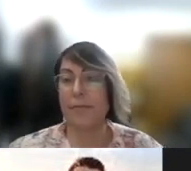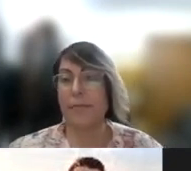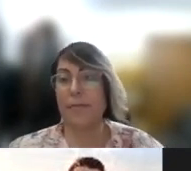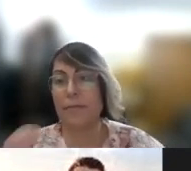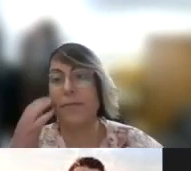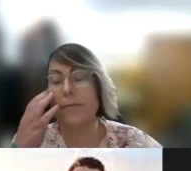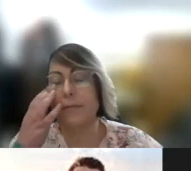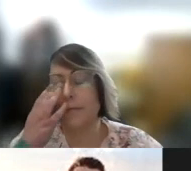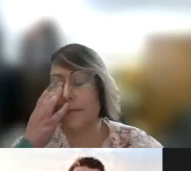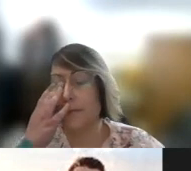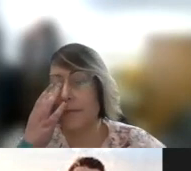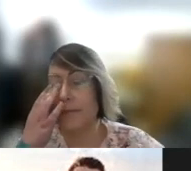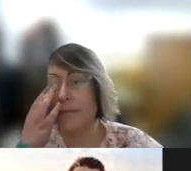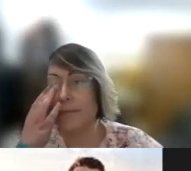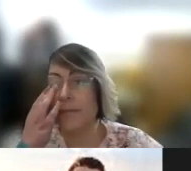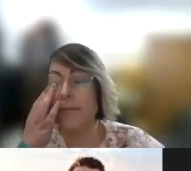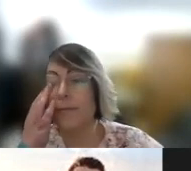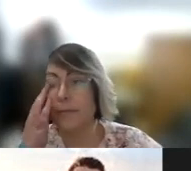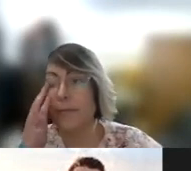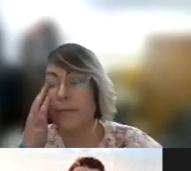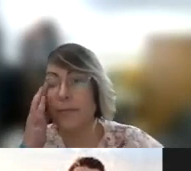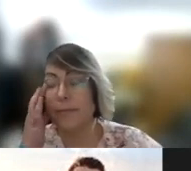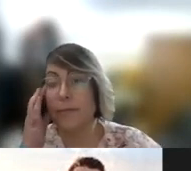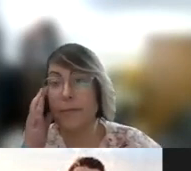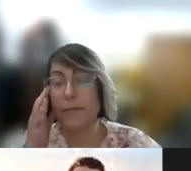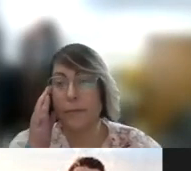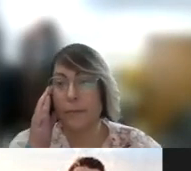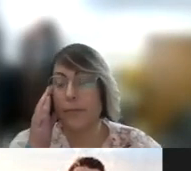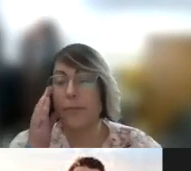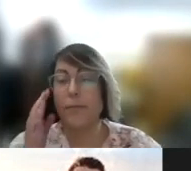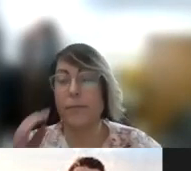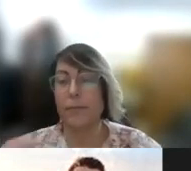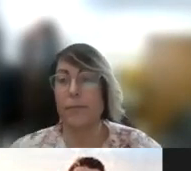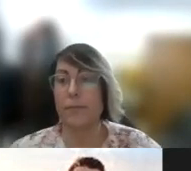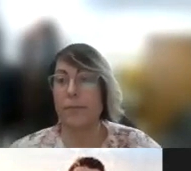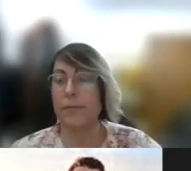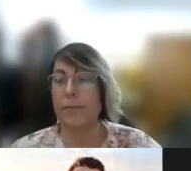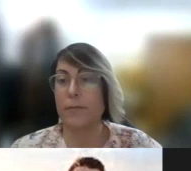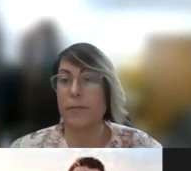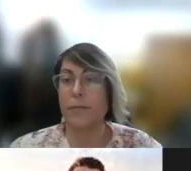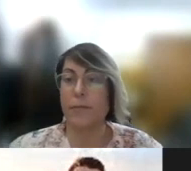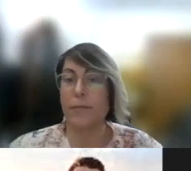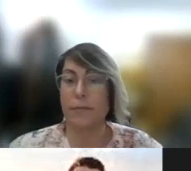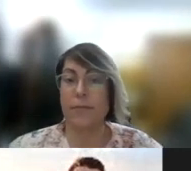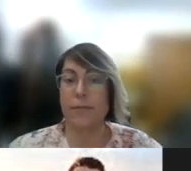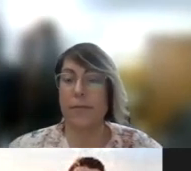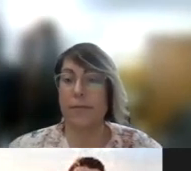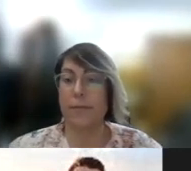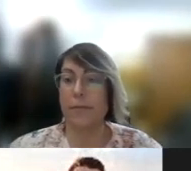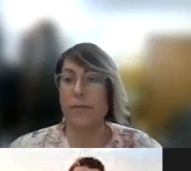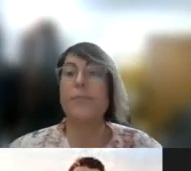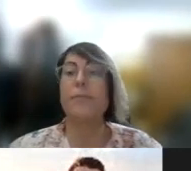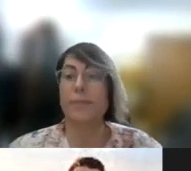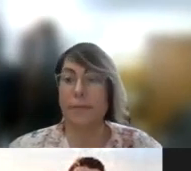really dense, native mosquitoes that we have, the wetland mosquito species that we have there, they go and hide in there, and they're